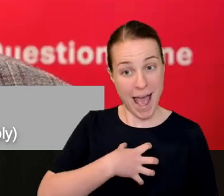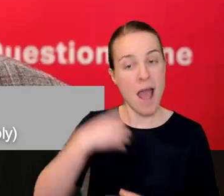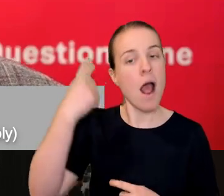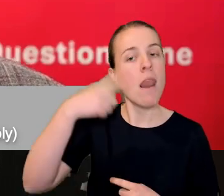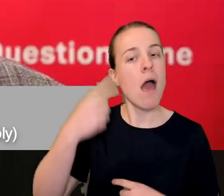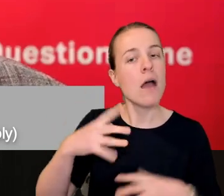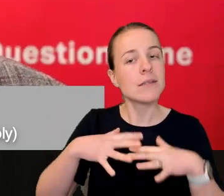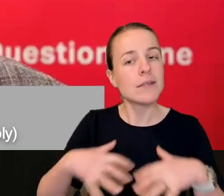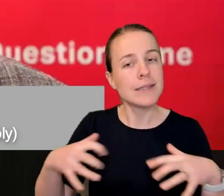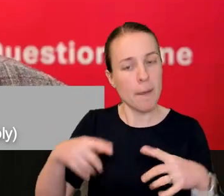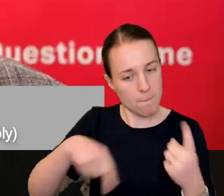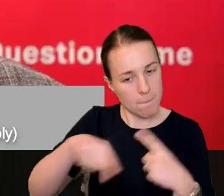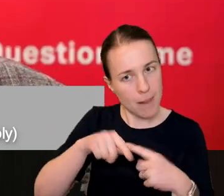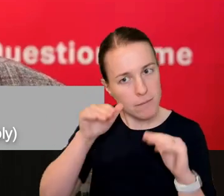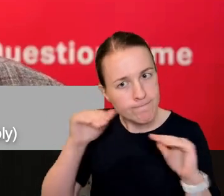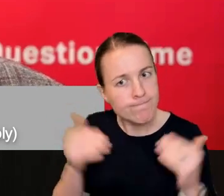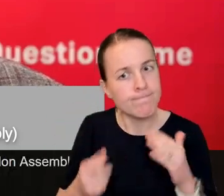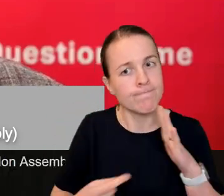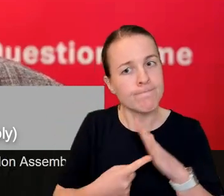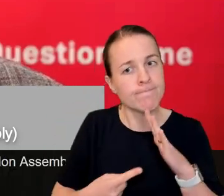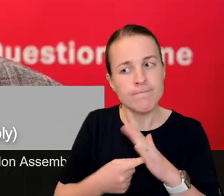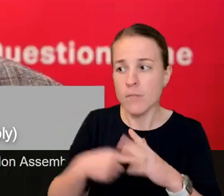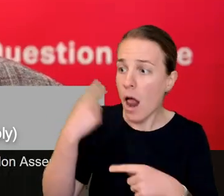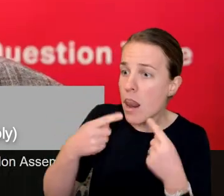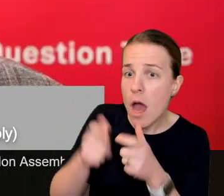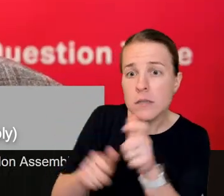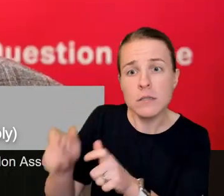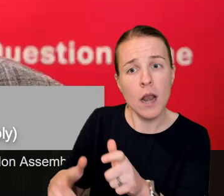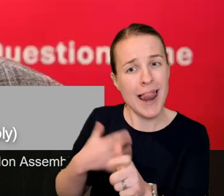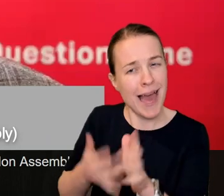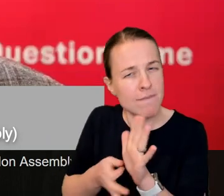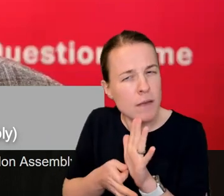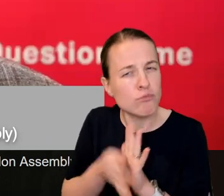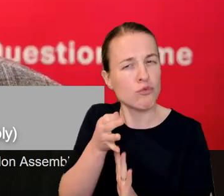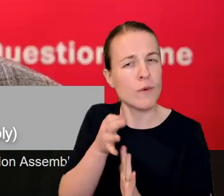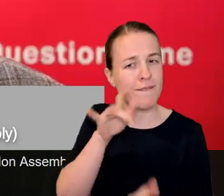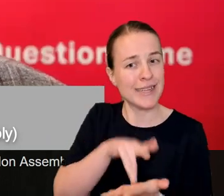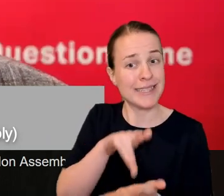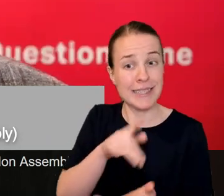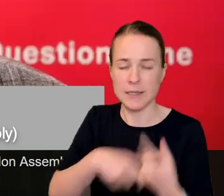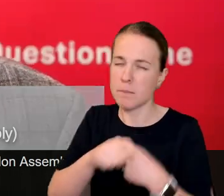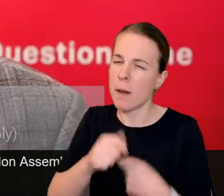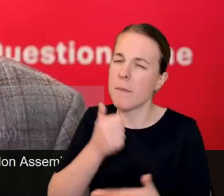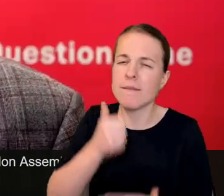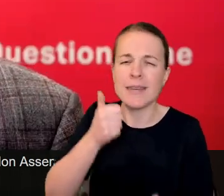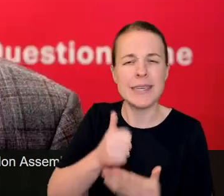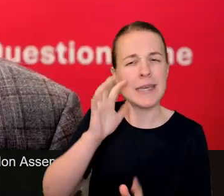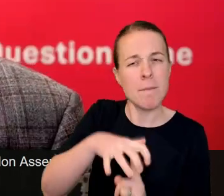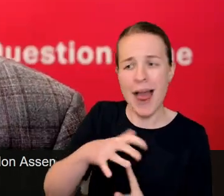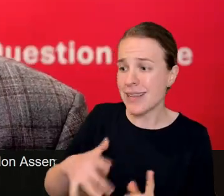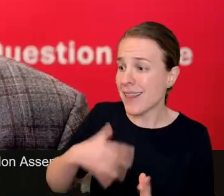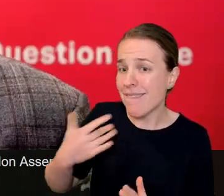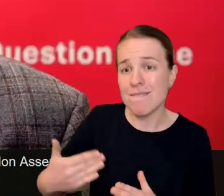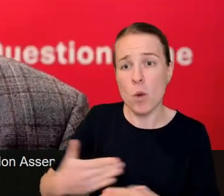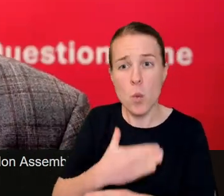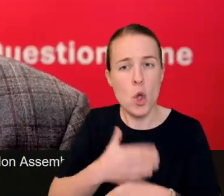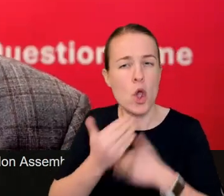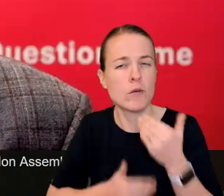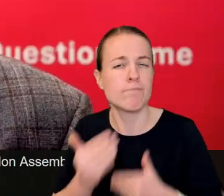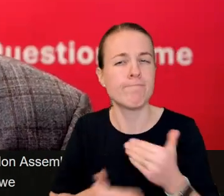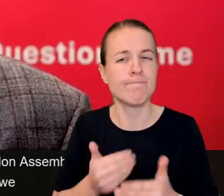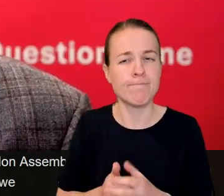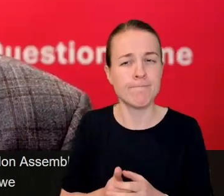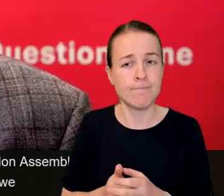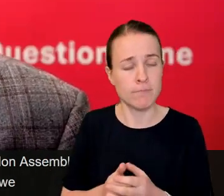to improve life for Londoners and make our city a great place to live and work. That's why we want to hear from